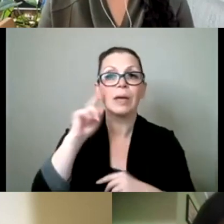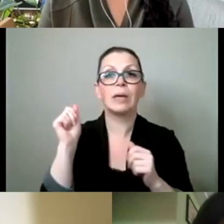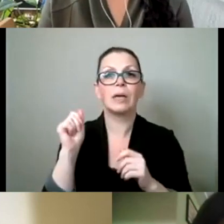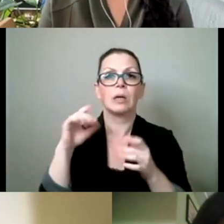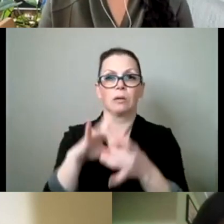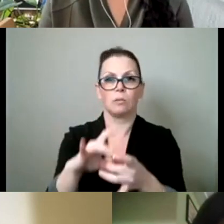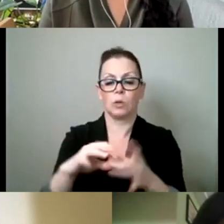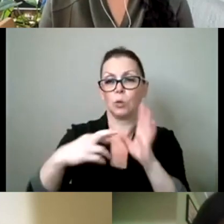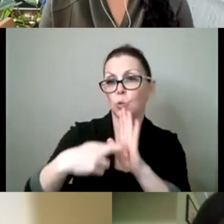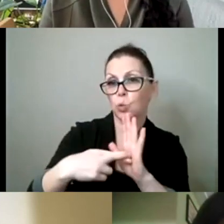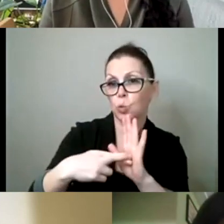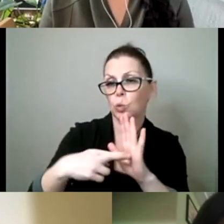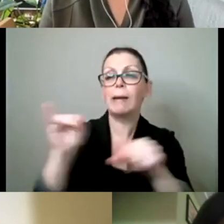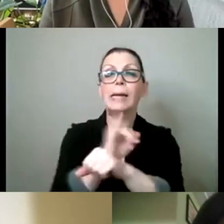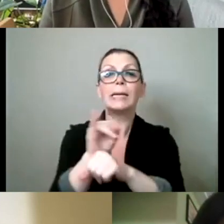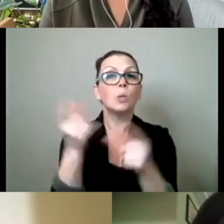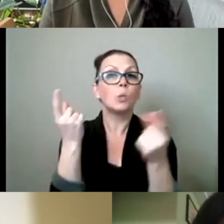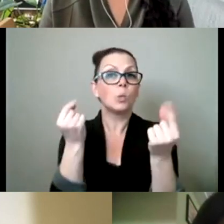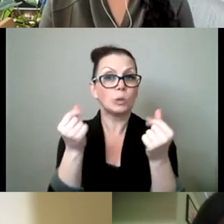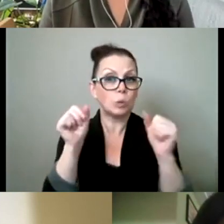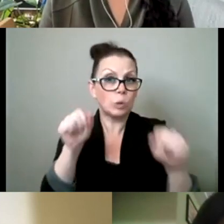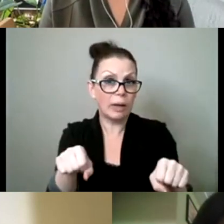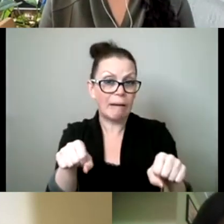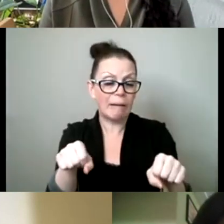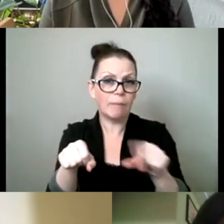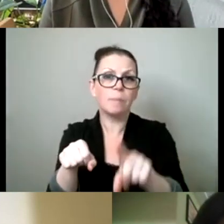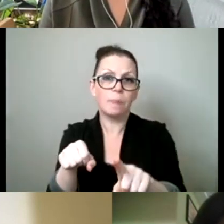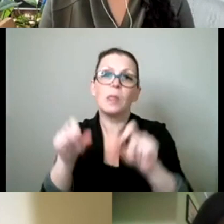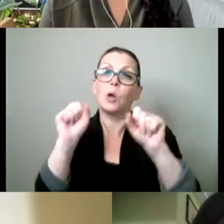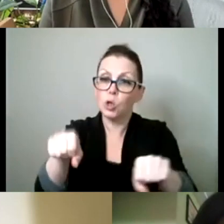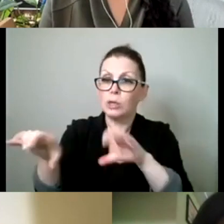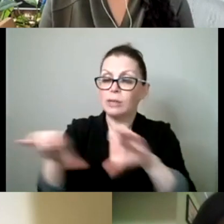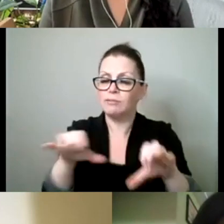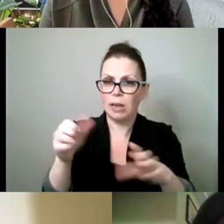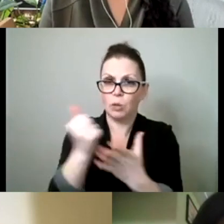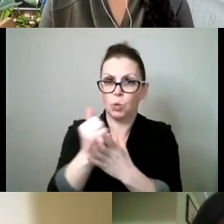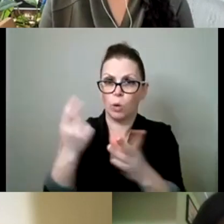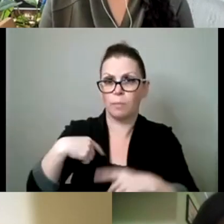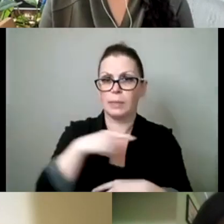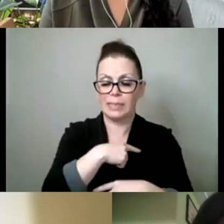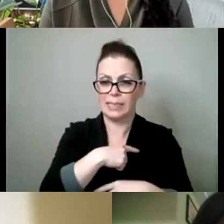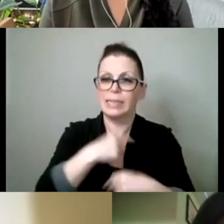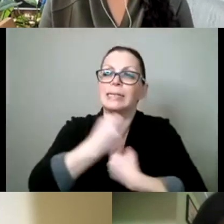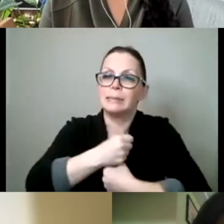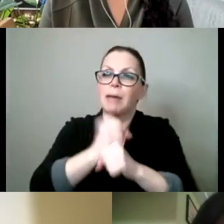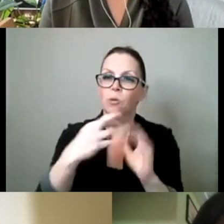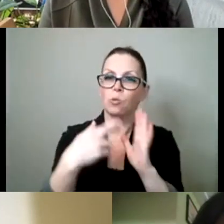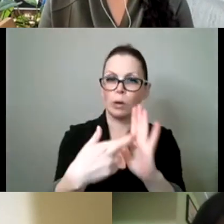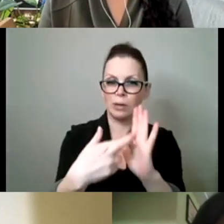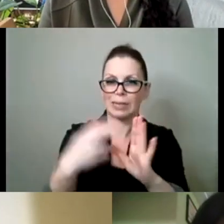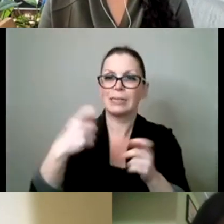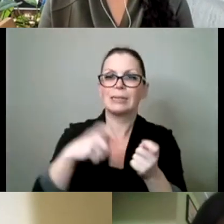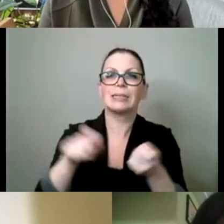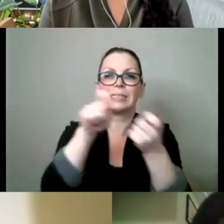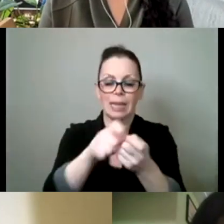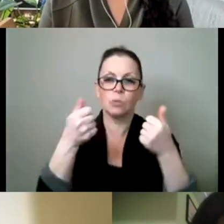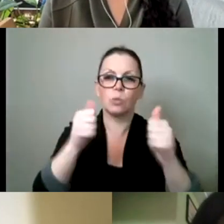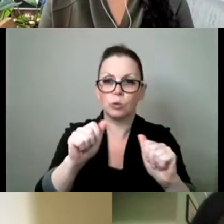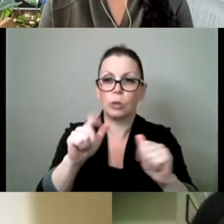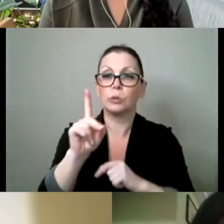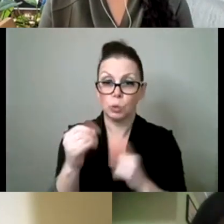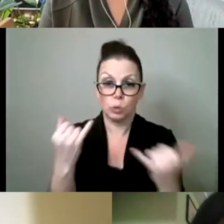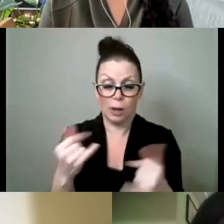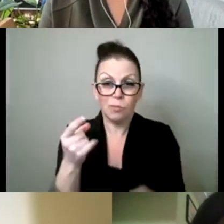the industry can do is, could have done to help us is create representation, exactly what mm-hmm. we're trying to do now,